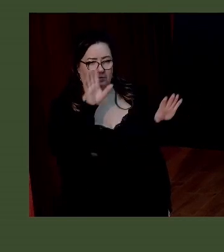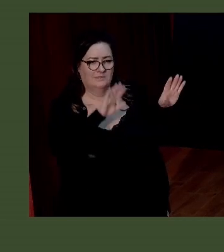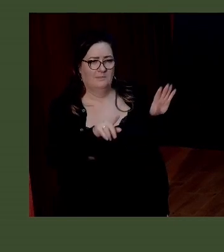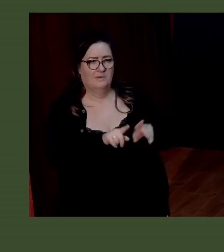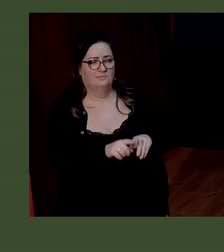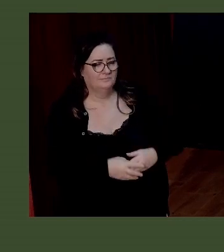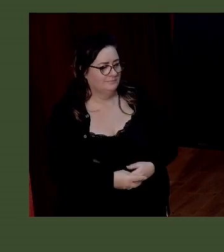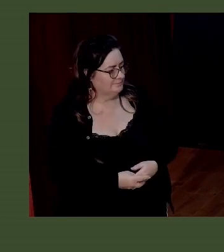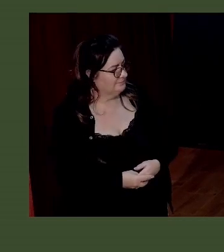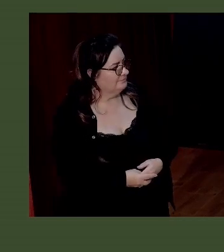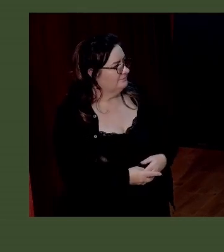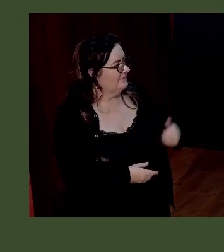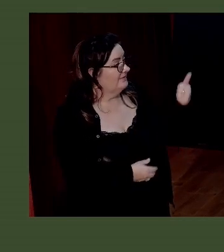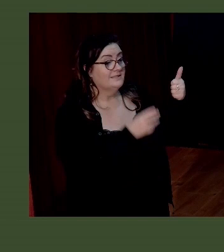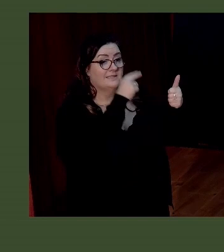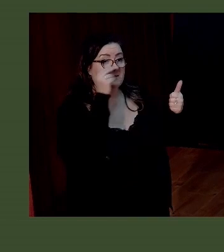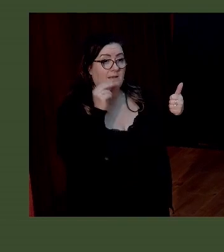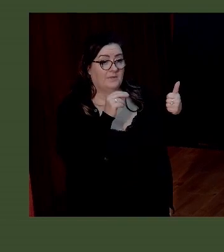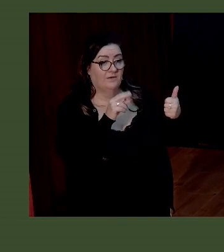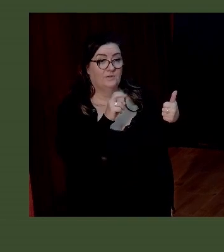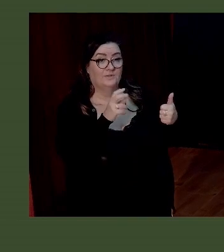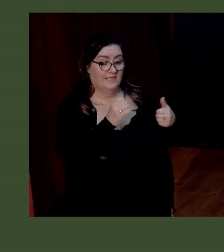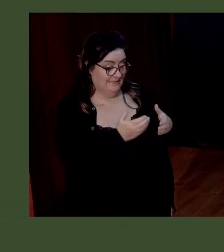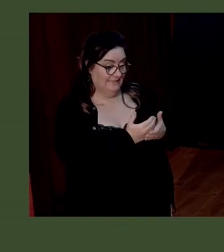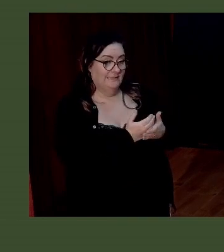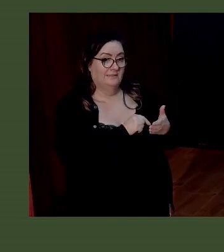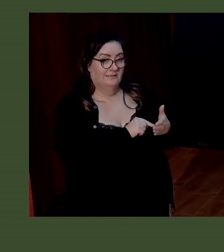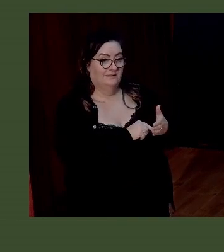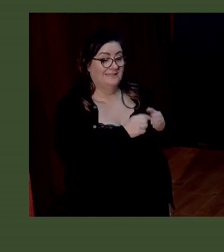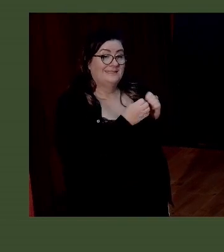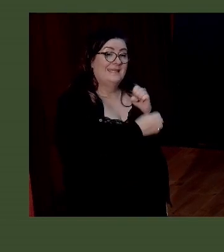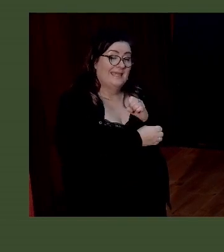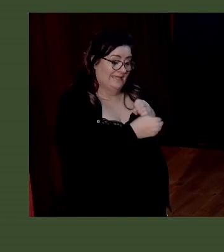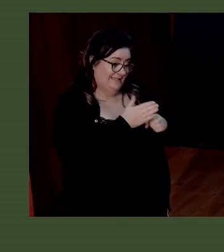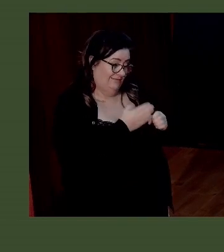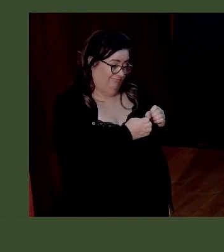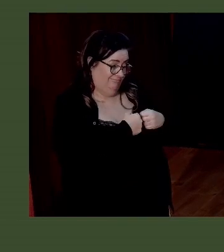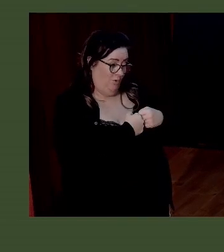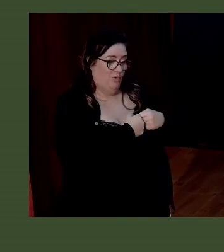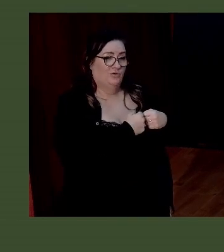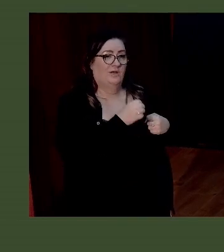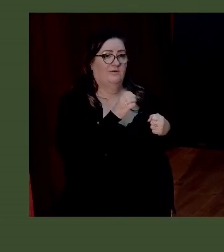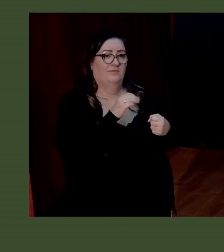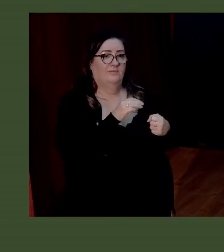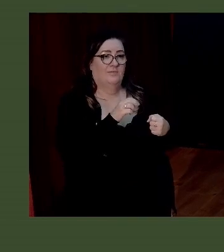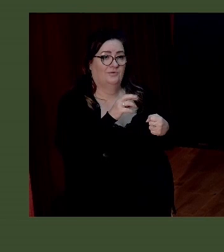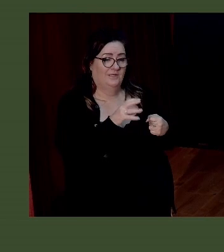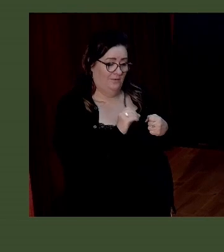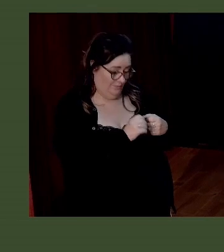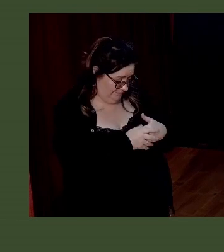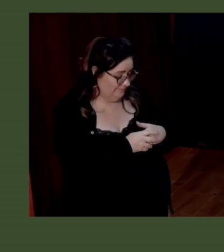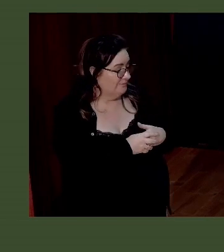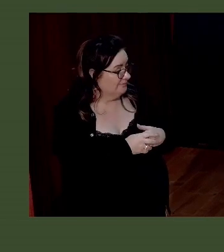This is an example of a utility development on the edge of Merino. Merino is edged by public